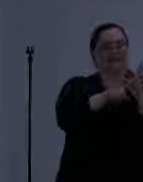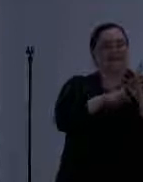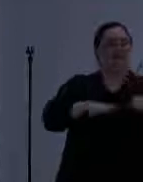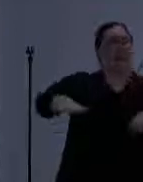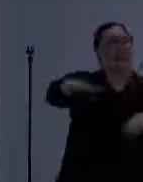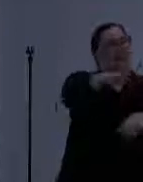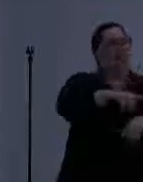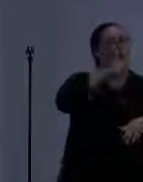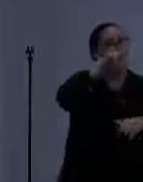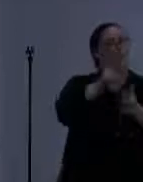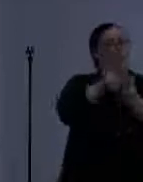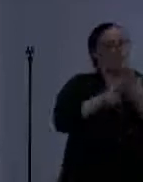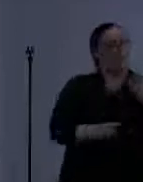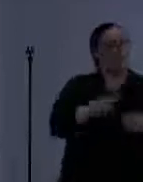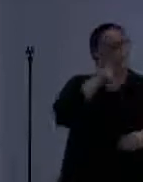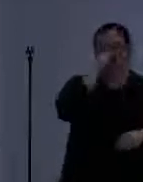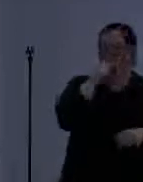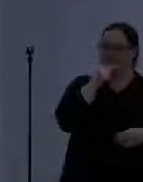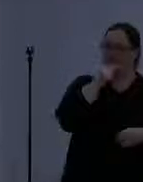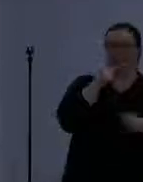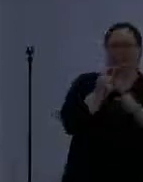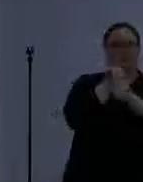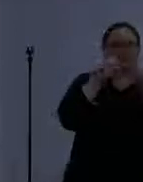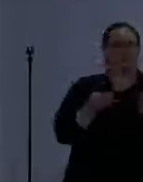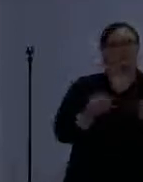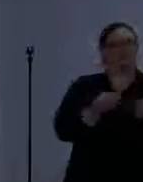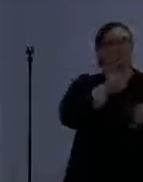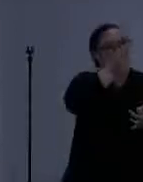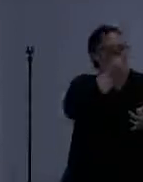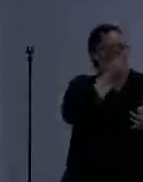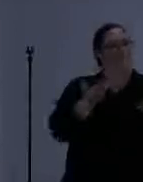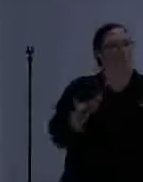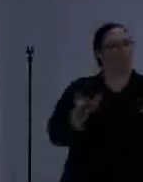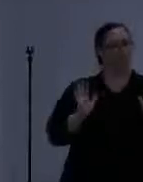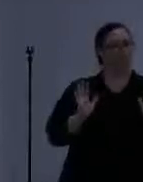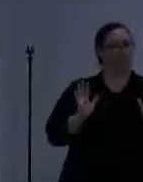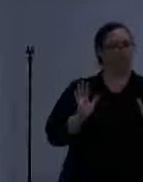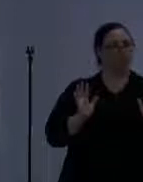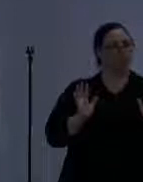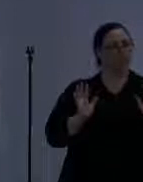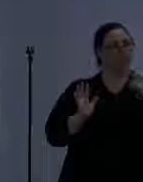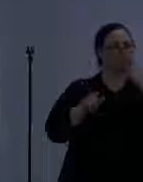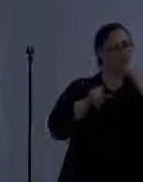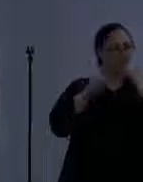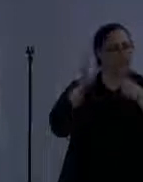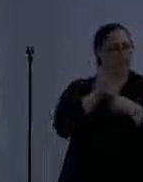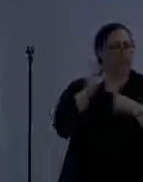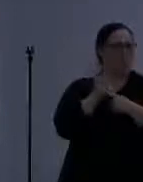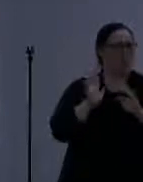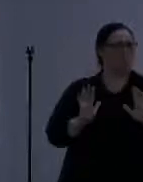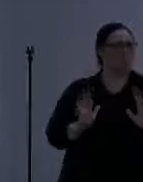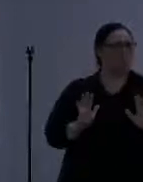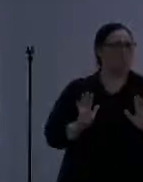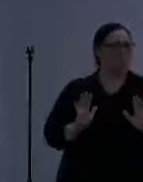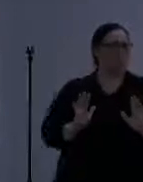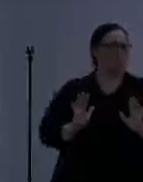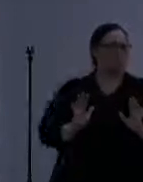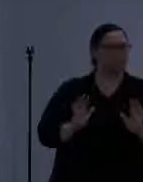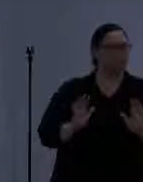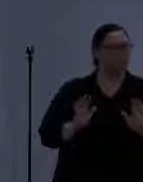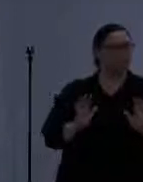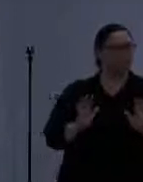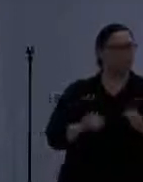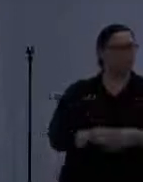have the capacity to make decisions and to exercise choice and control. And that's really important as well when we talk further